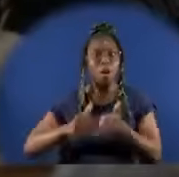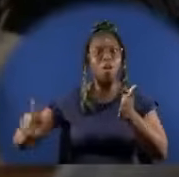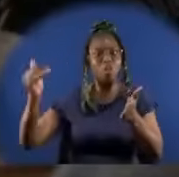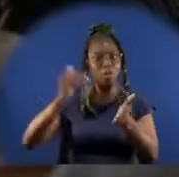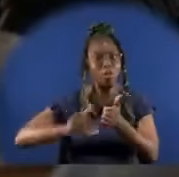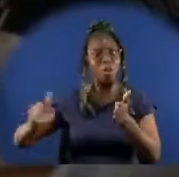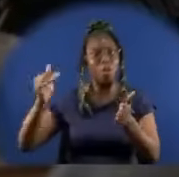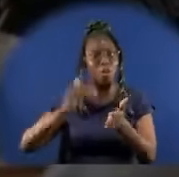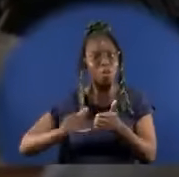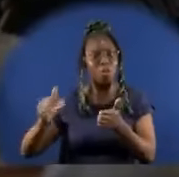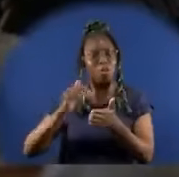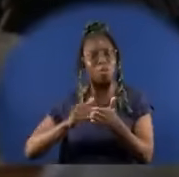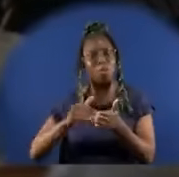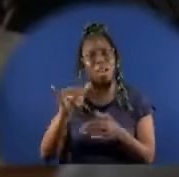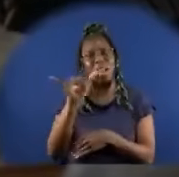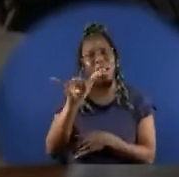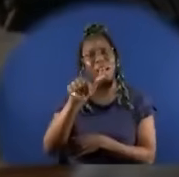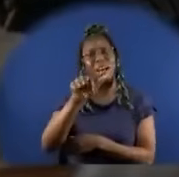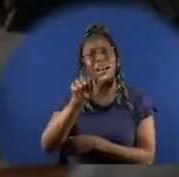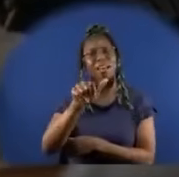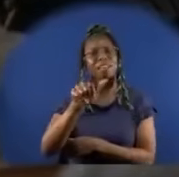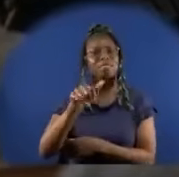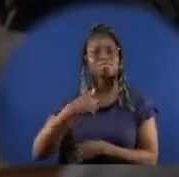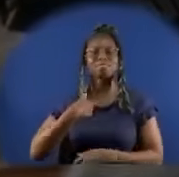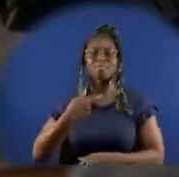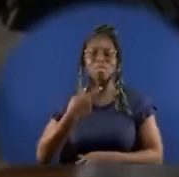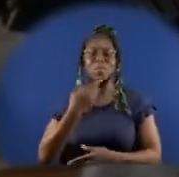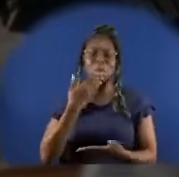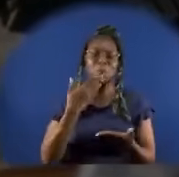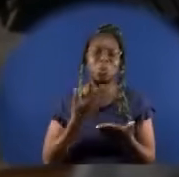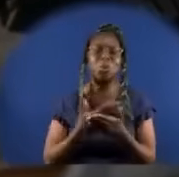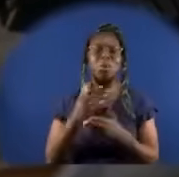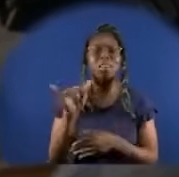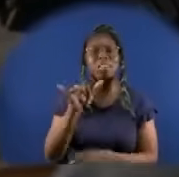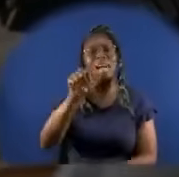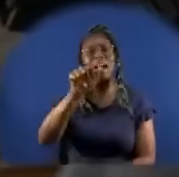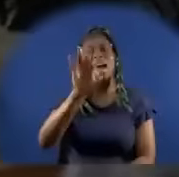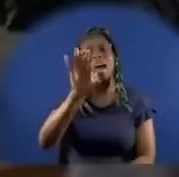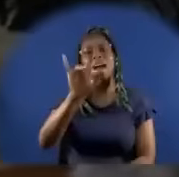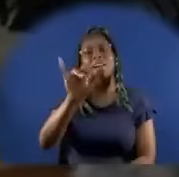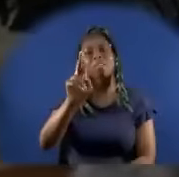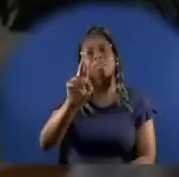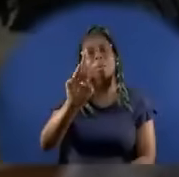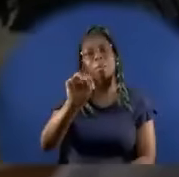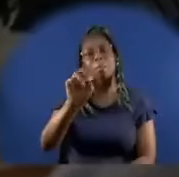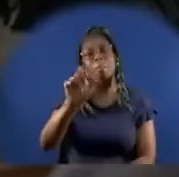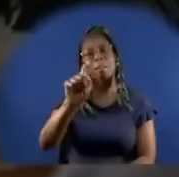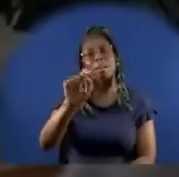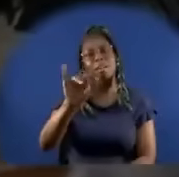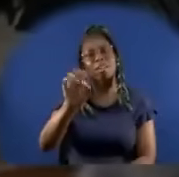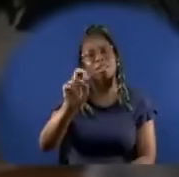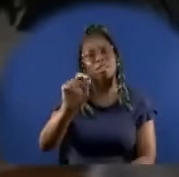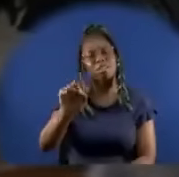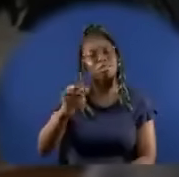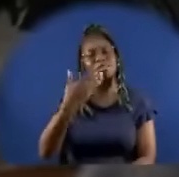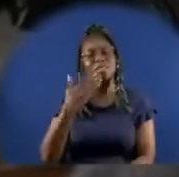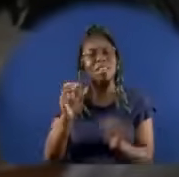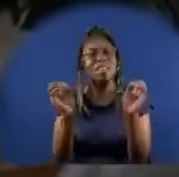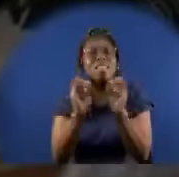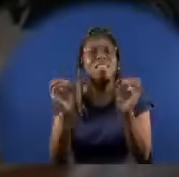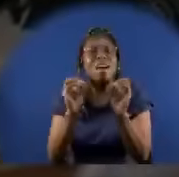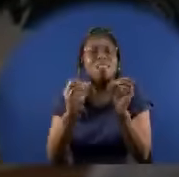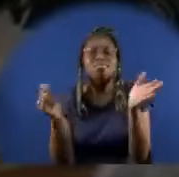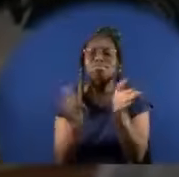help you to hold your head up high and believe that there is nothing impossible with God? Oh, I am grateful for